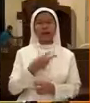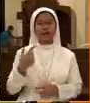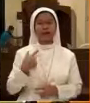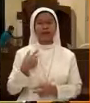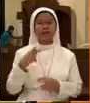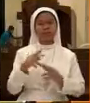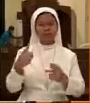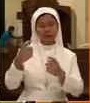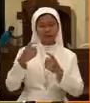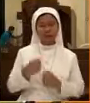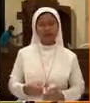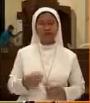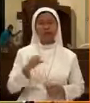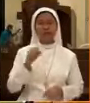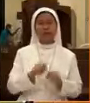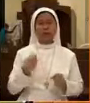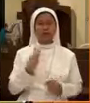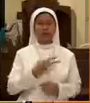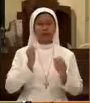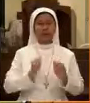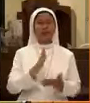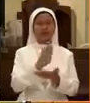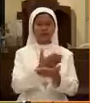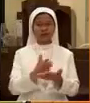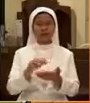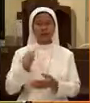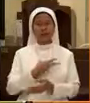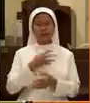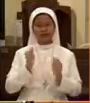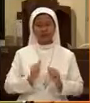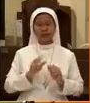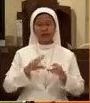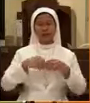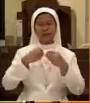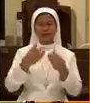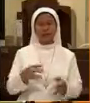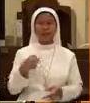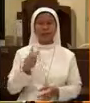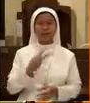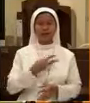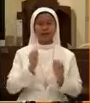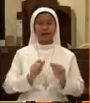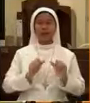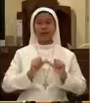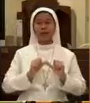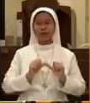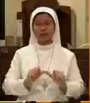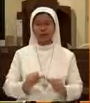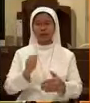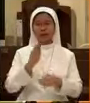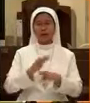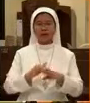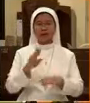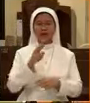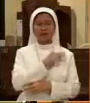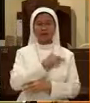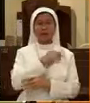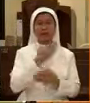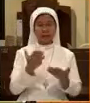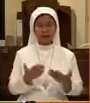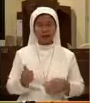much, we can share, we can give, and we can continue on the mission here